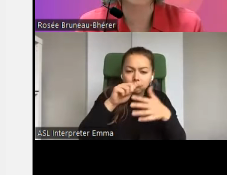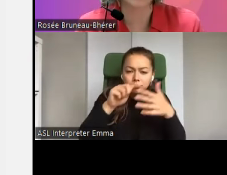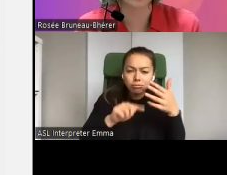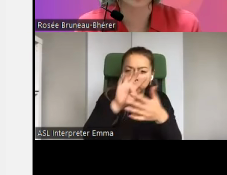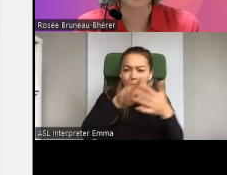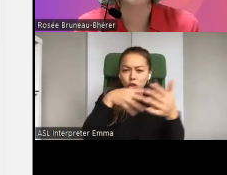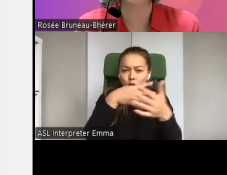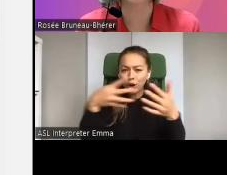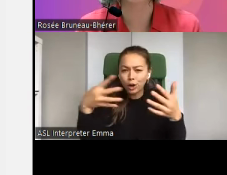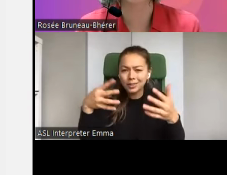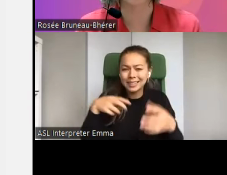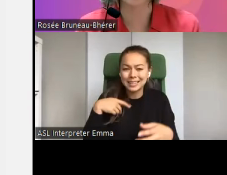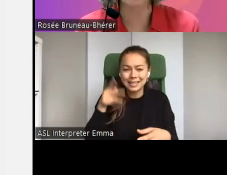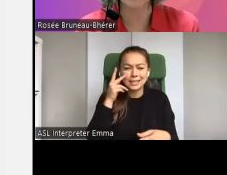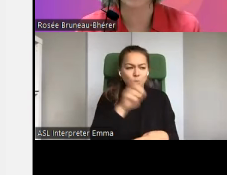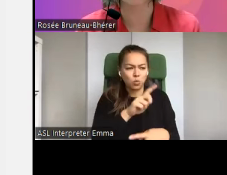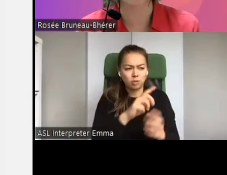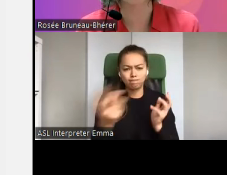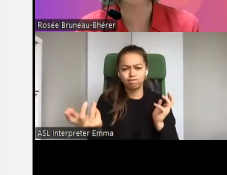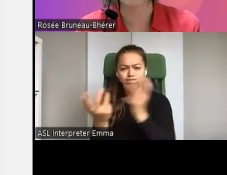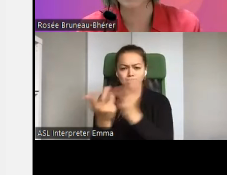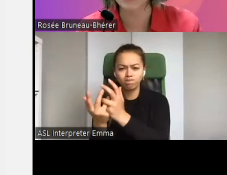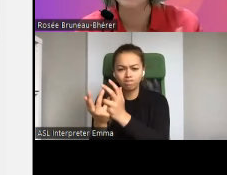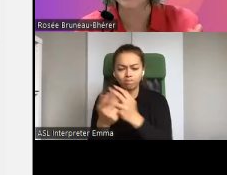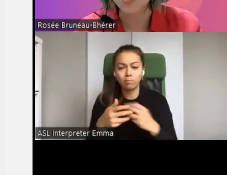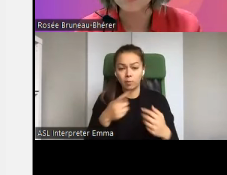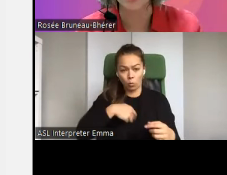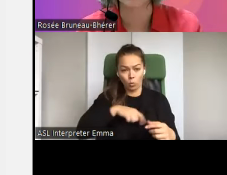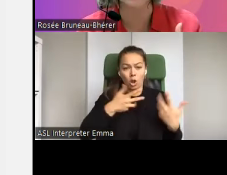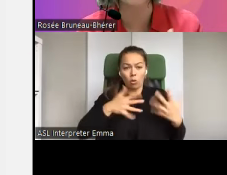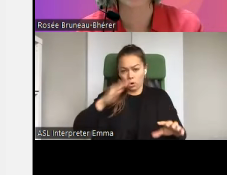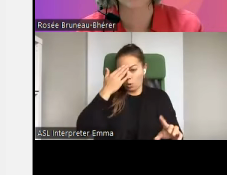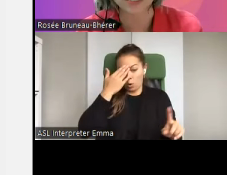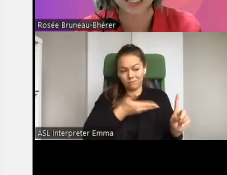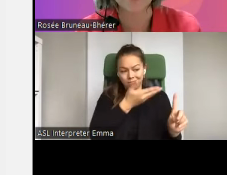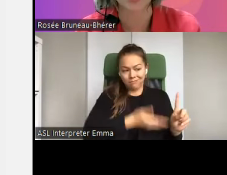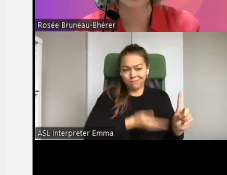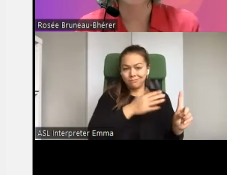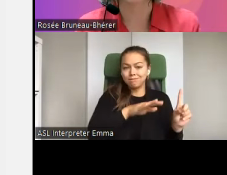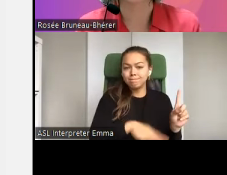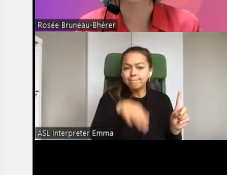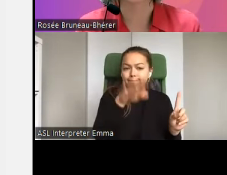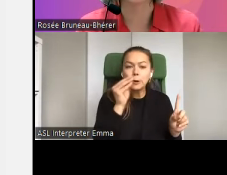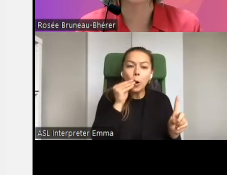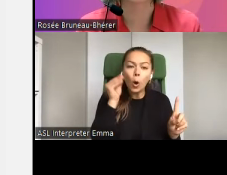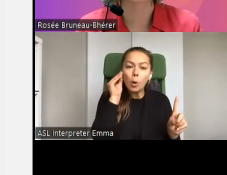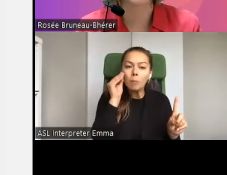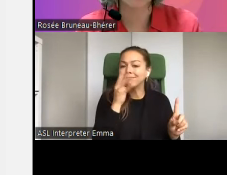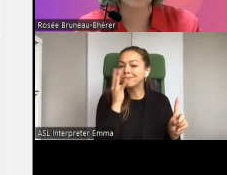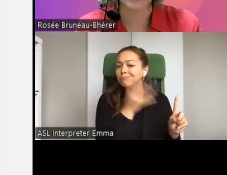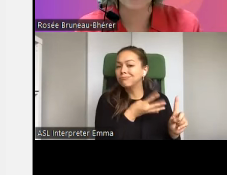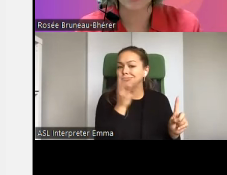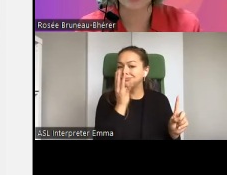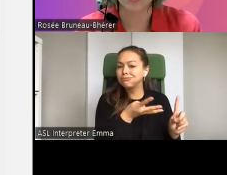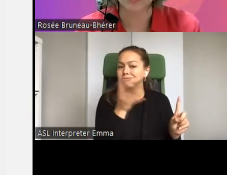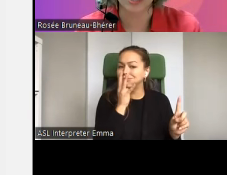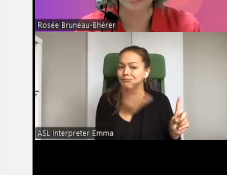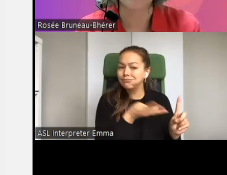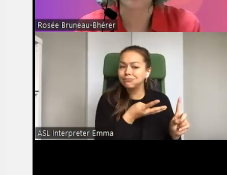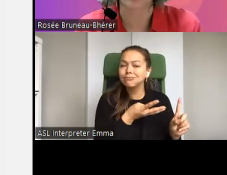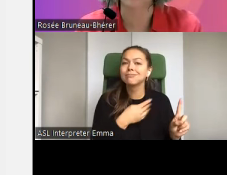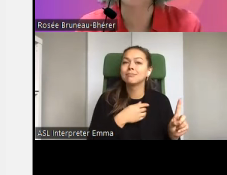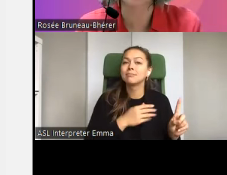So we know that he was raised in a negligent home. His needs weren't met consistently in